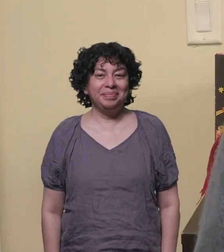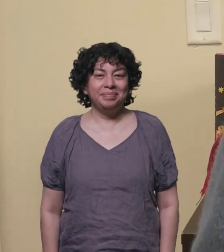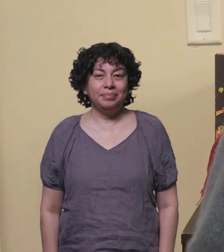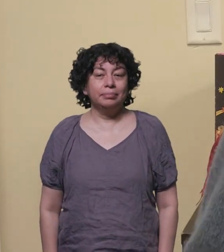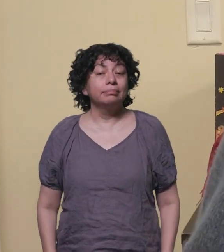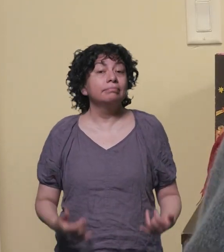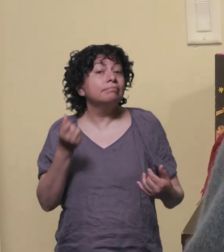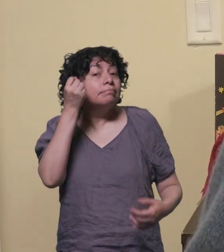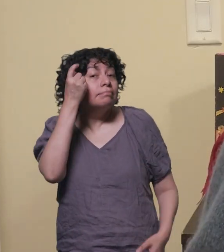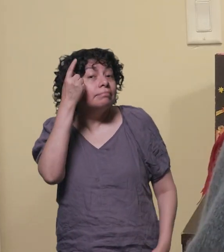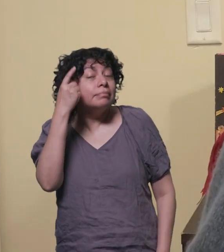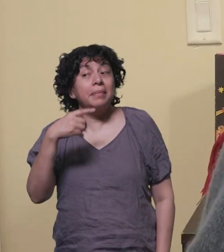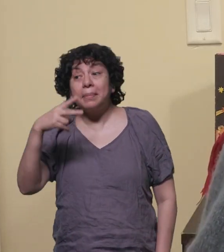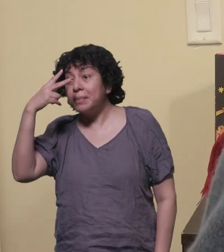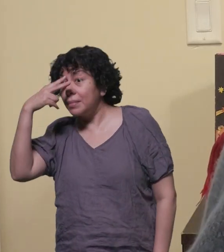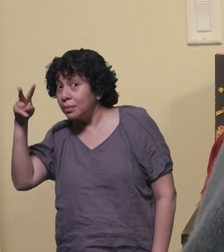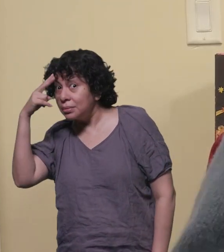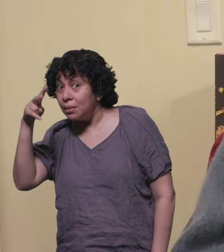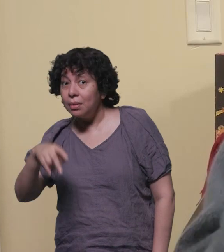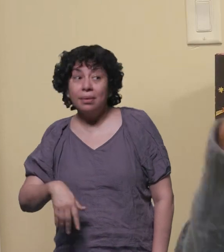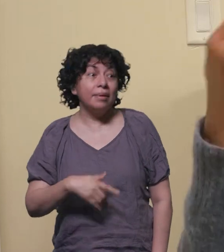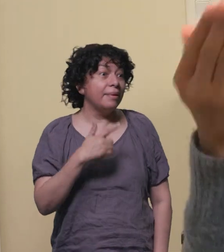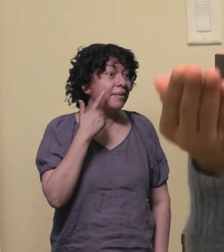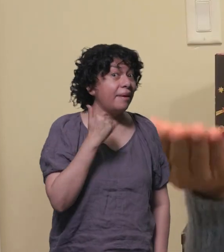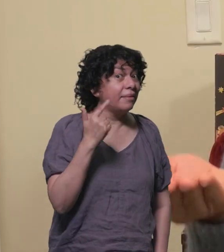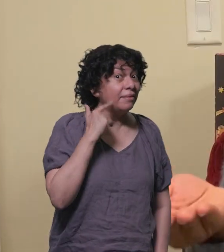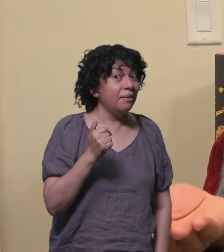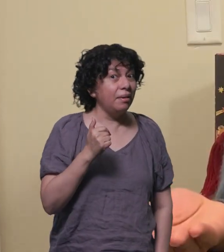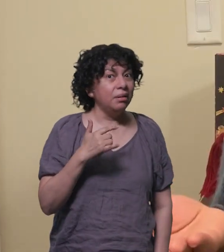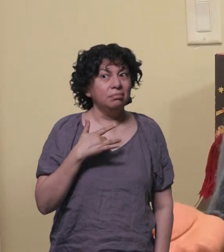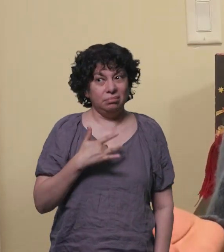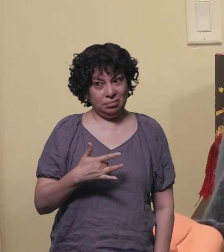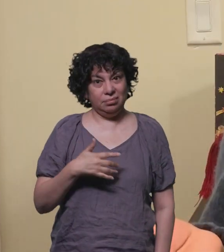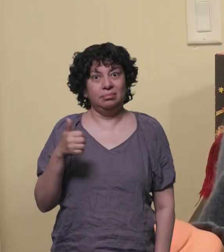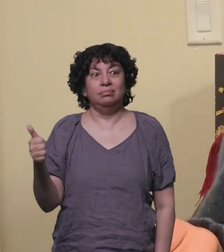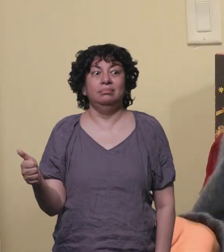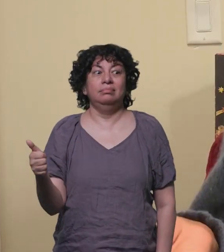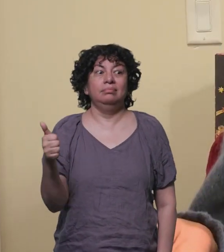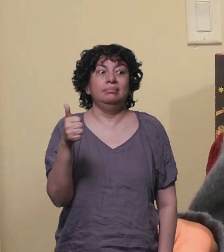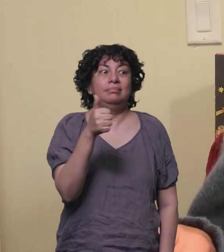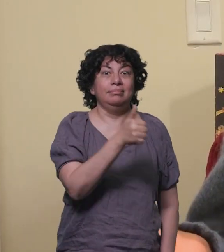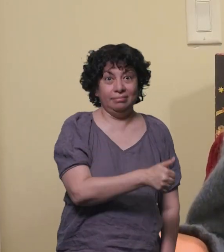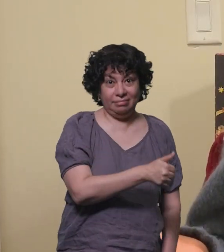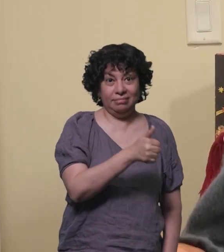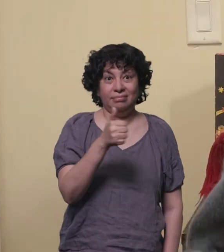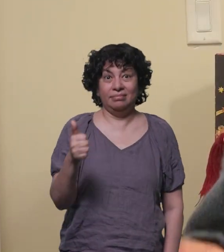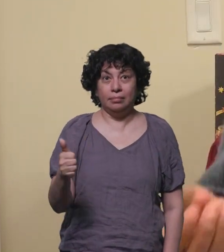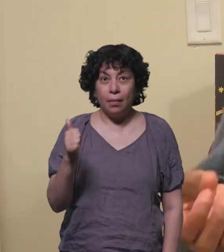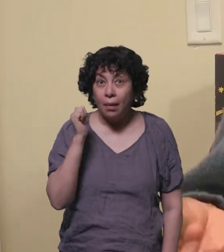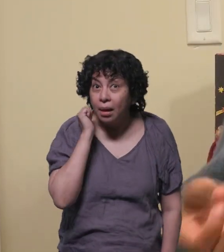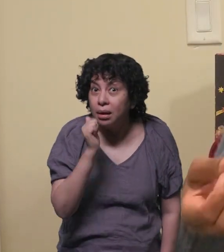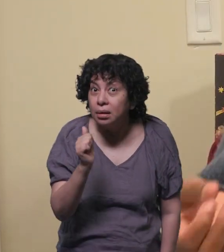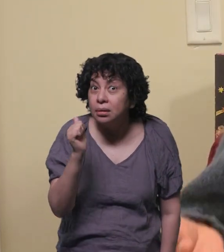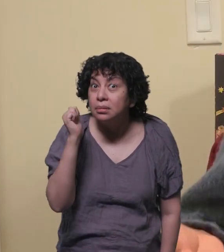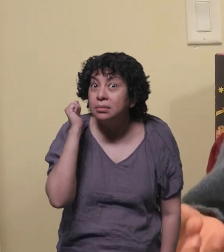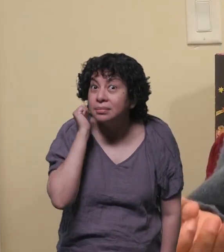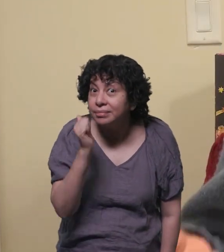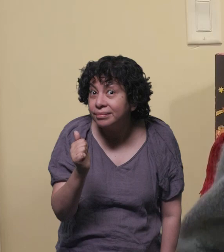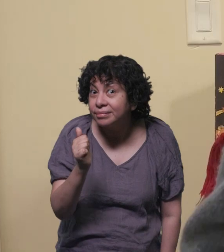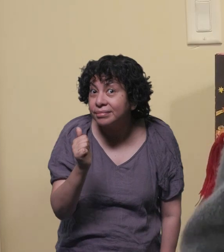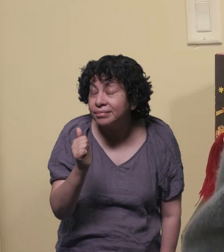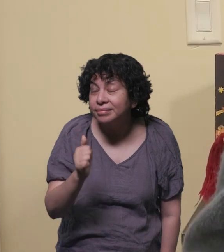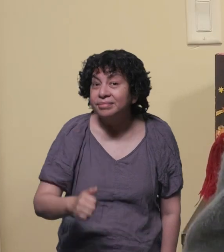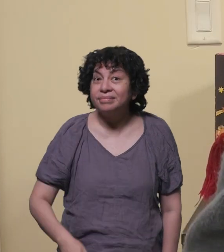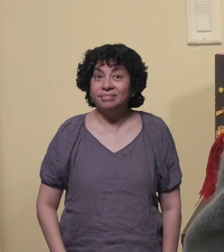Well, she moves from Mexico to California every